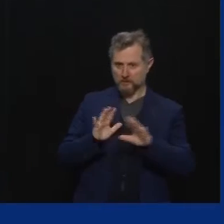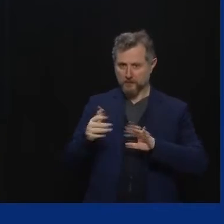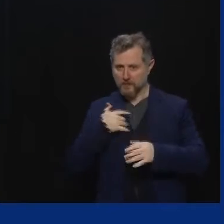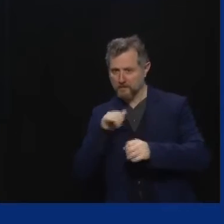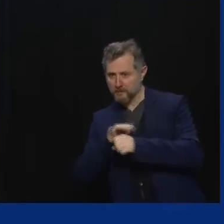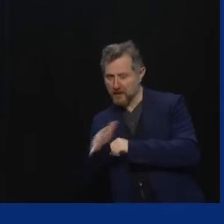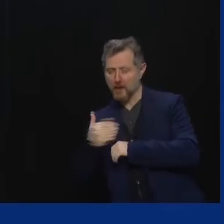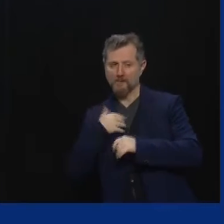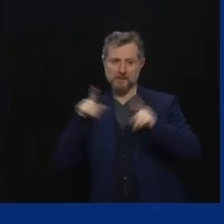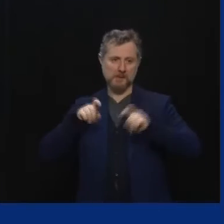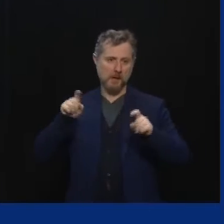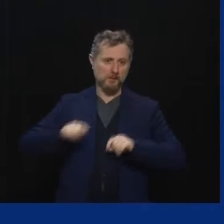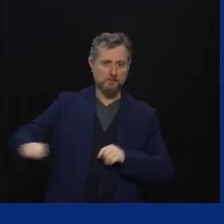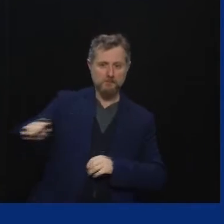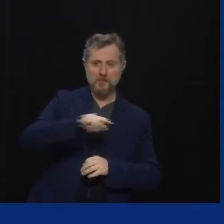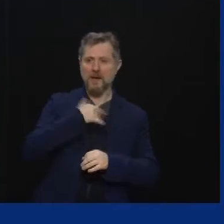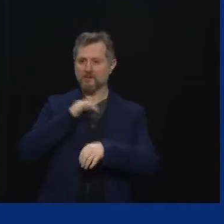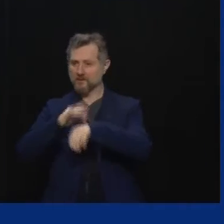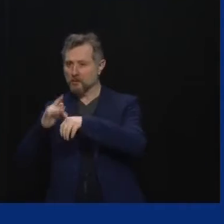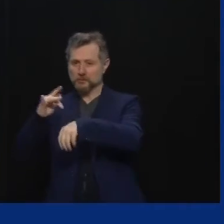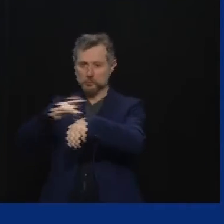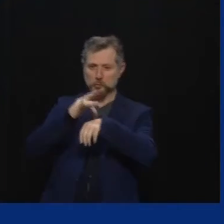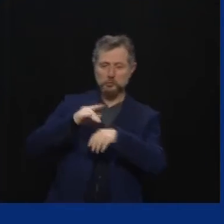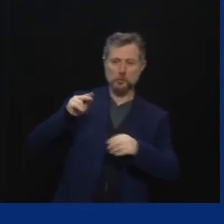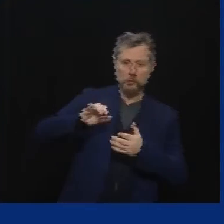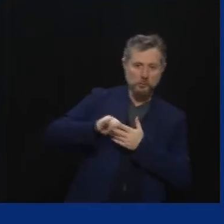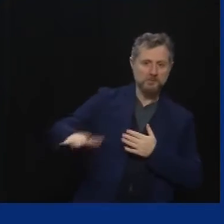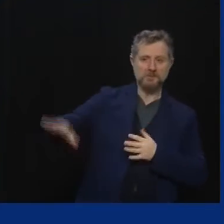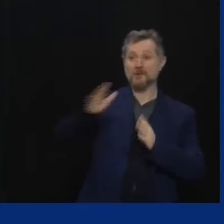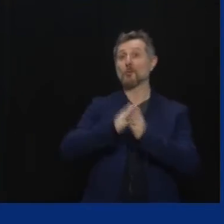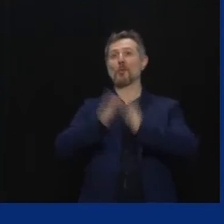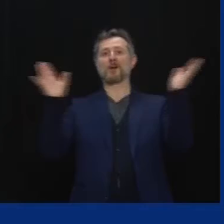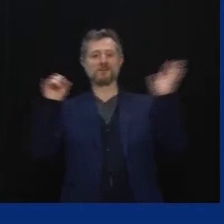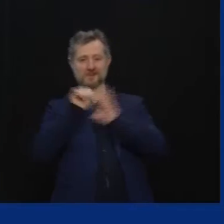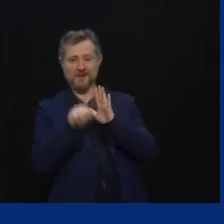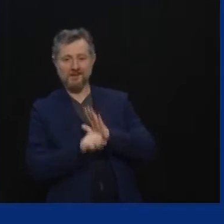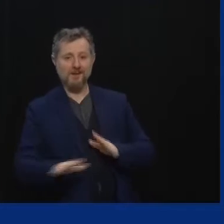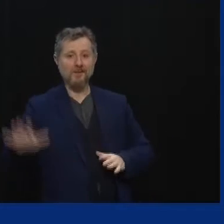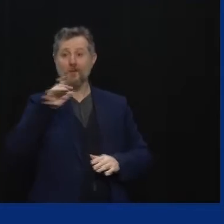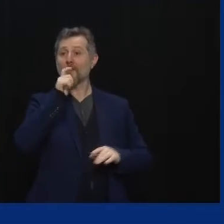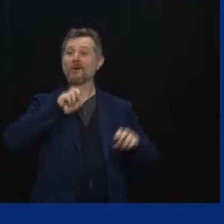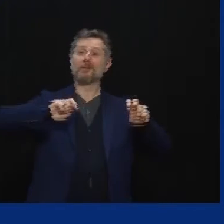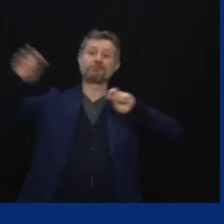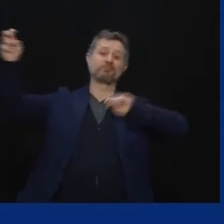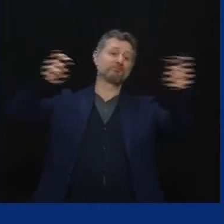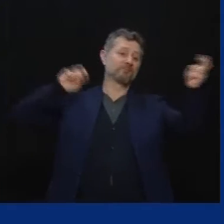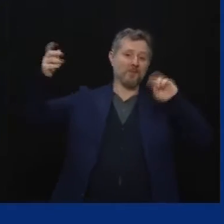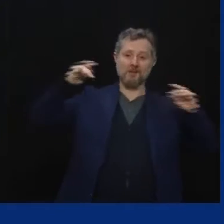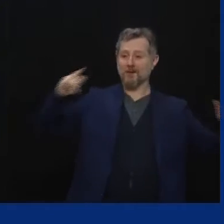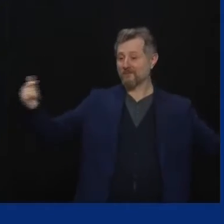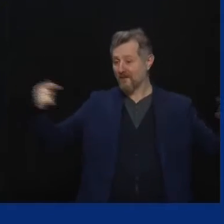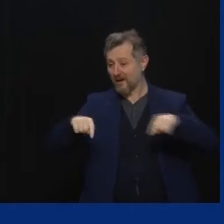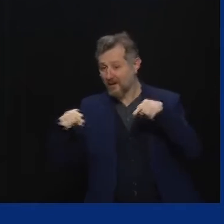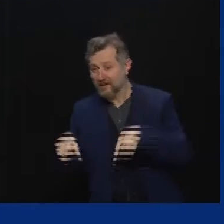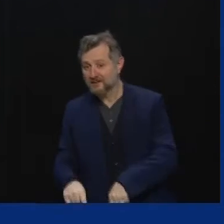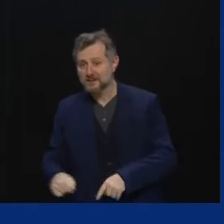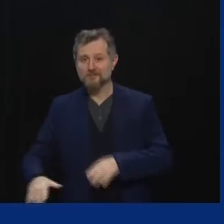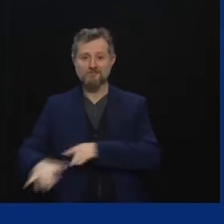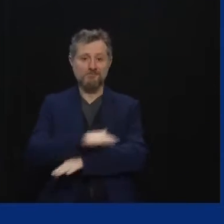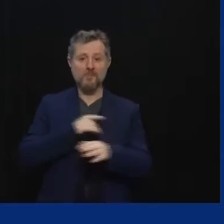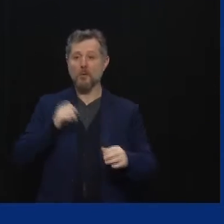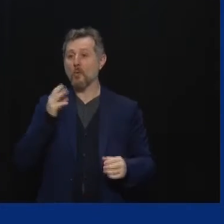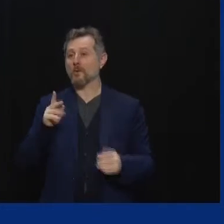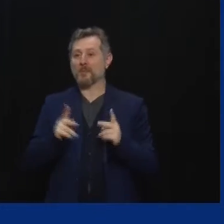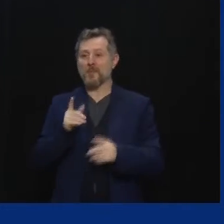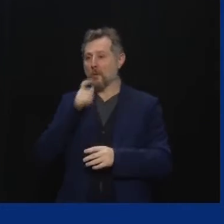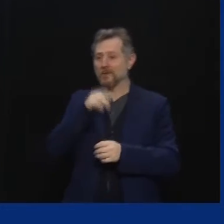for people in our city and around the state where people may have traveled. People come from other parts of the state to go there, or in New York City. So that is something